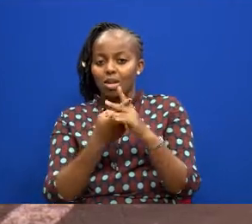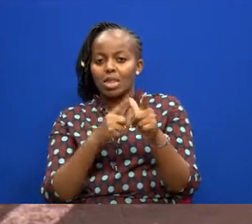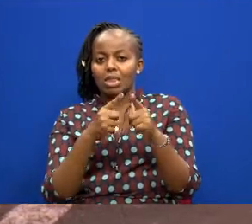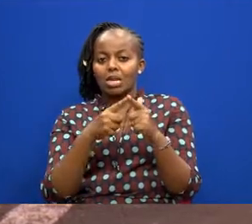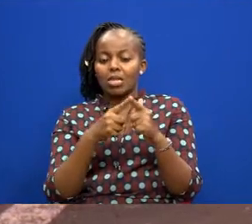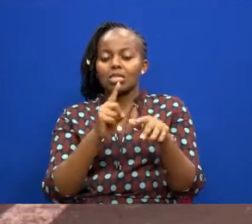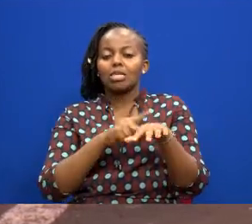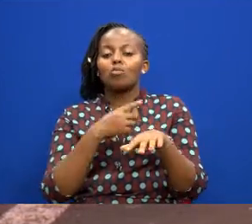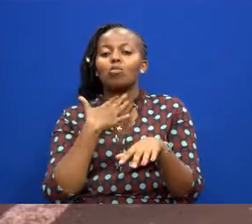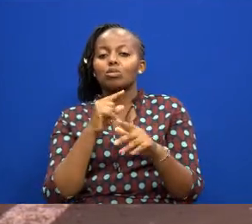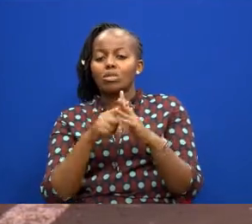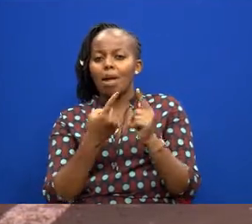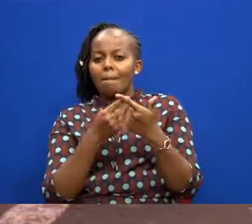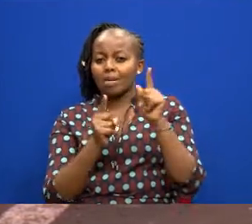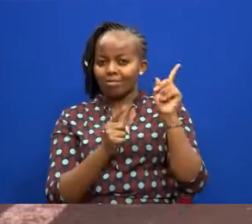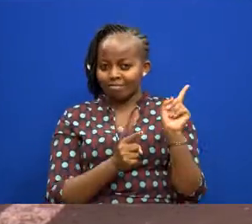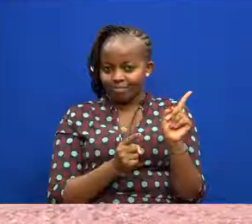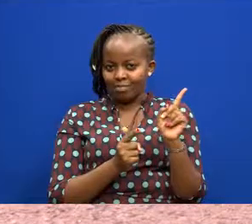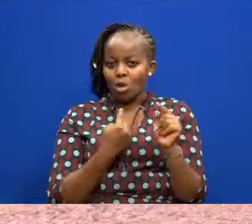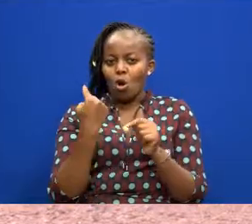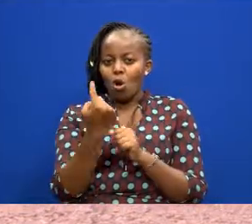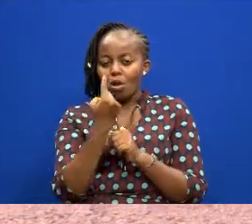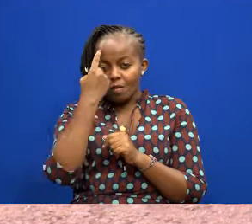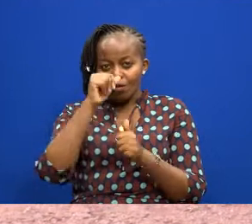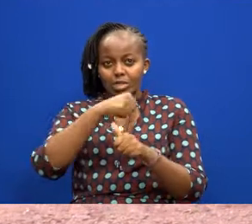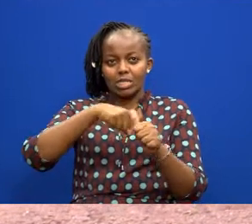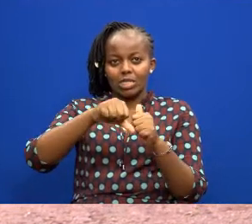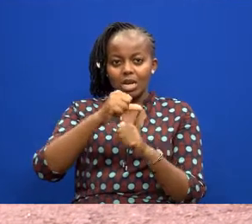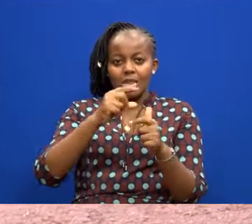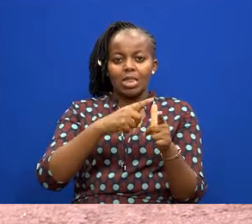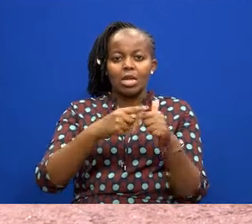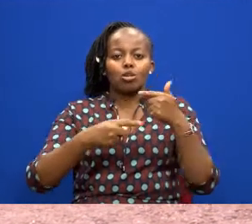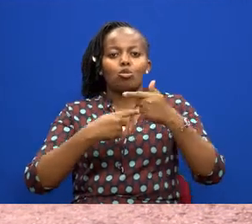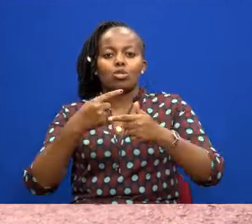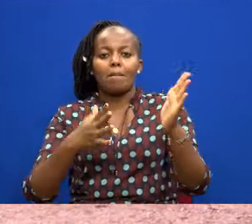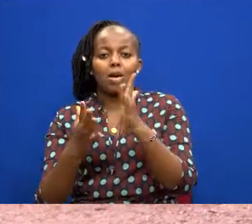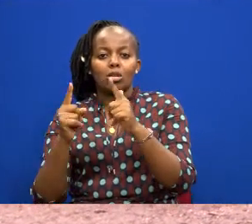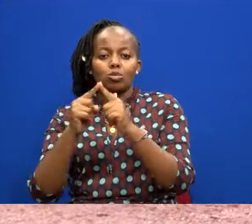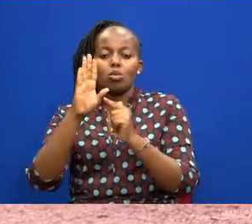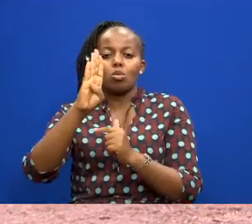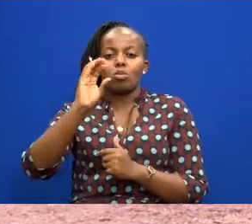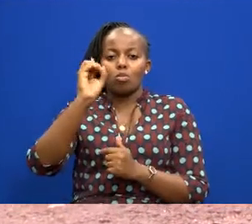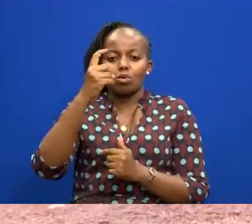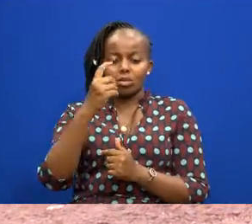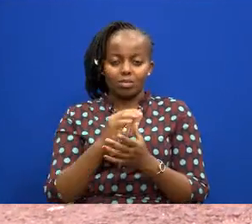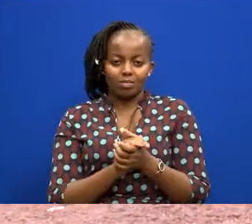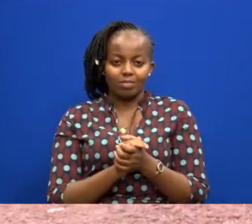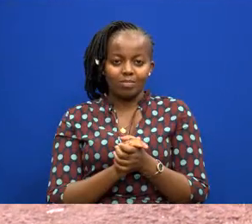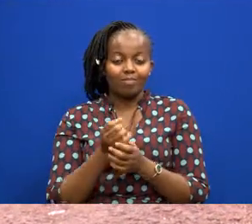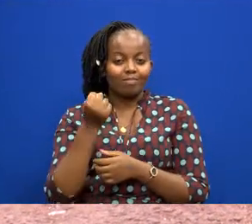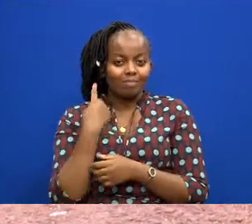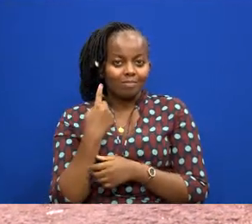start. But this one is just for turning and getting back to the boxes. Tuko sawa?